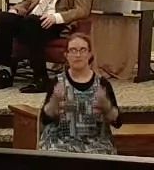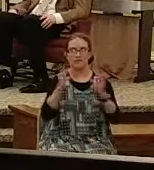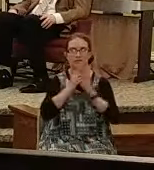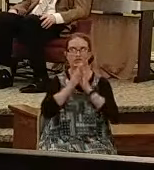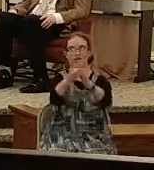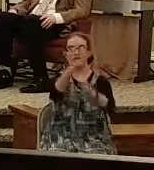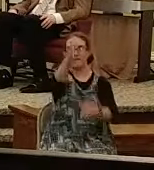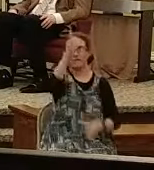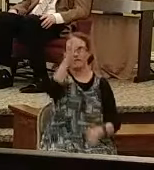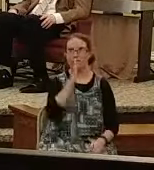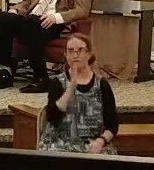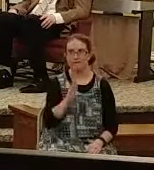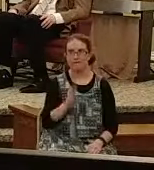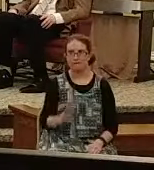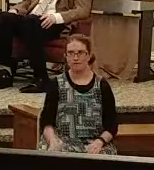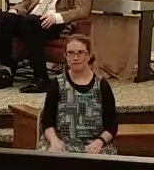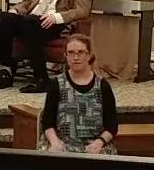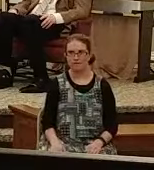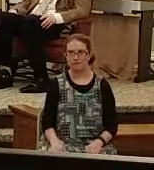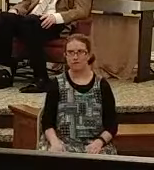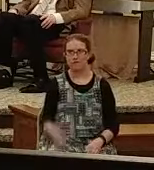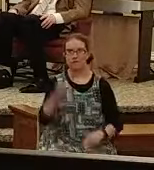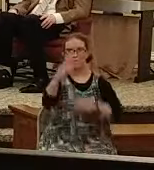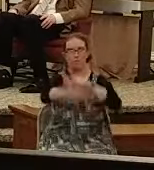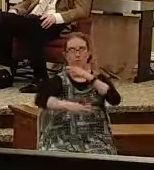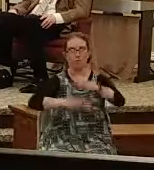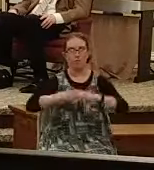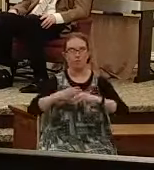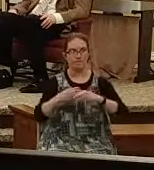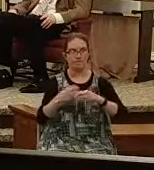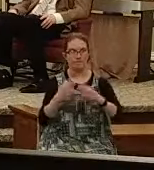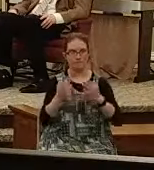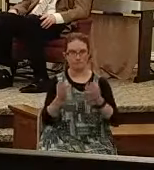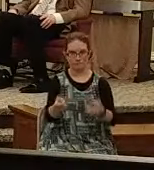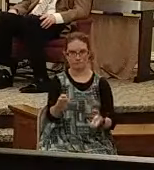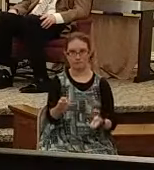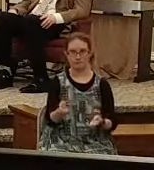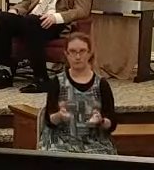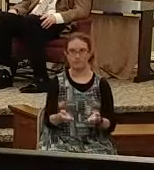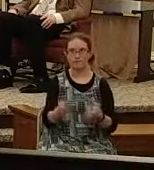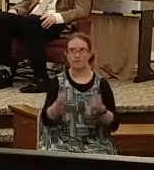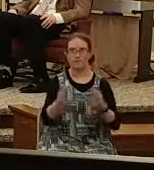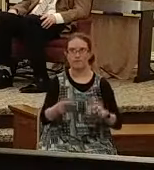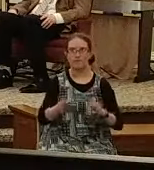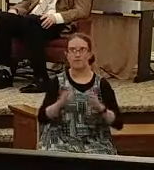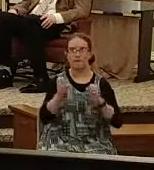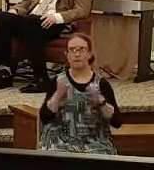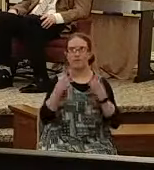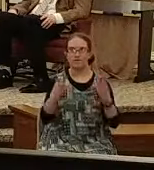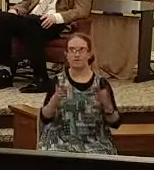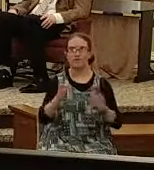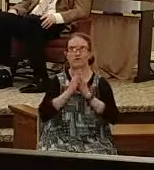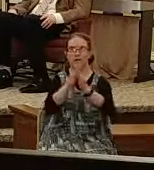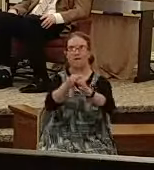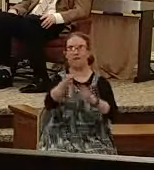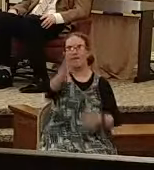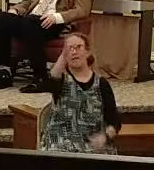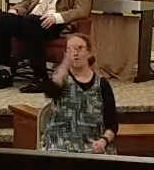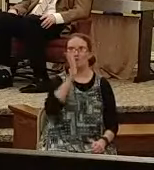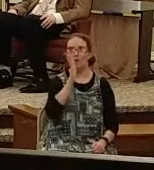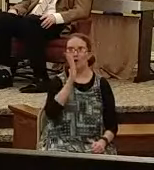in God, this world is yours. Hallelujah. Amen. If you can put that much faith in